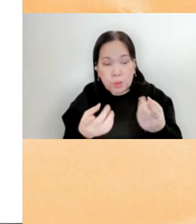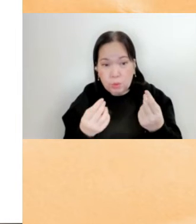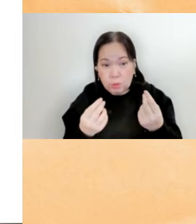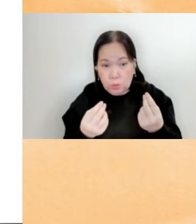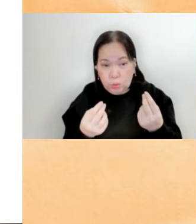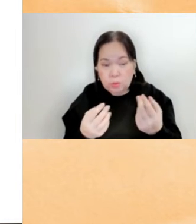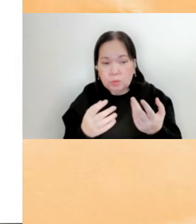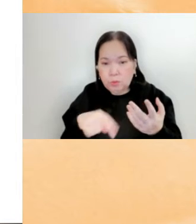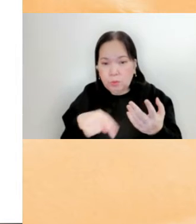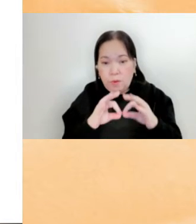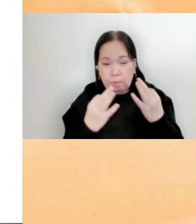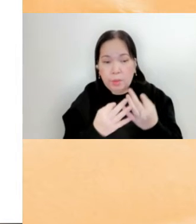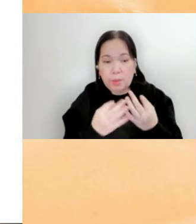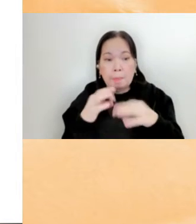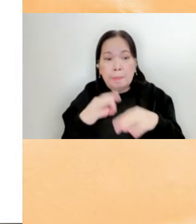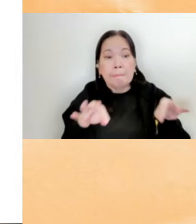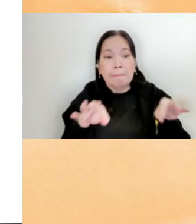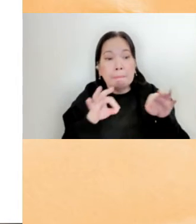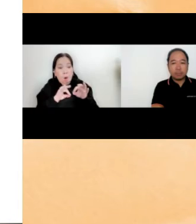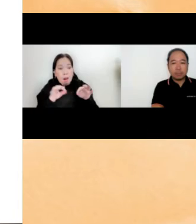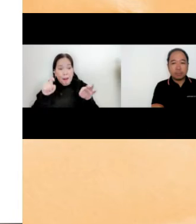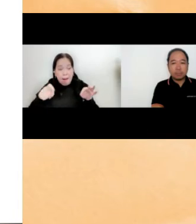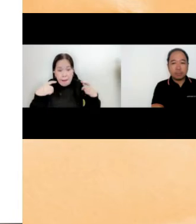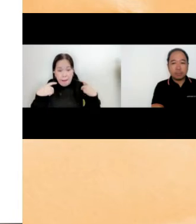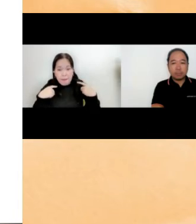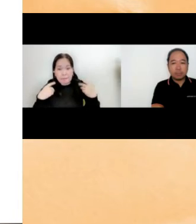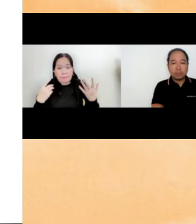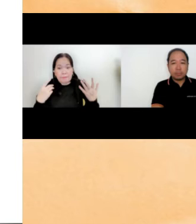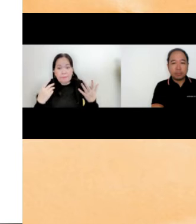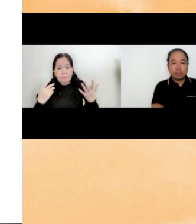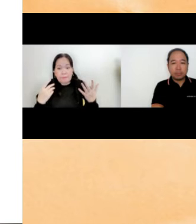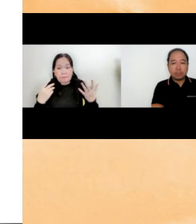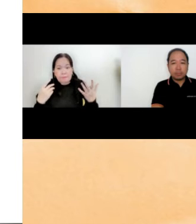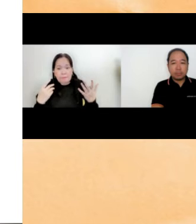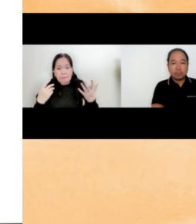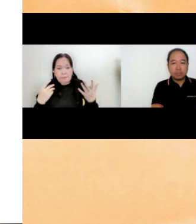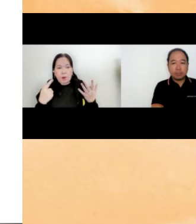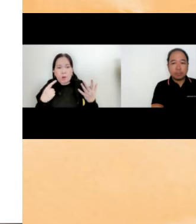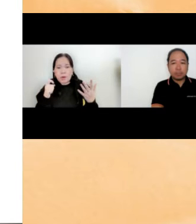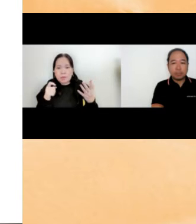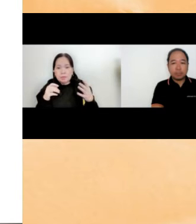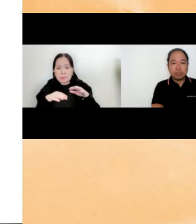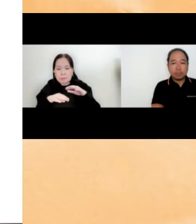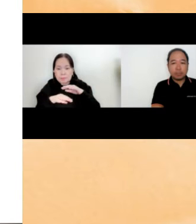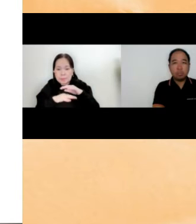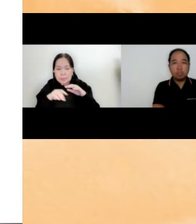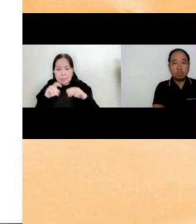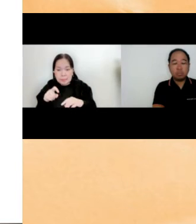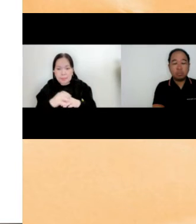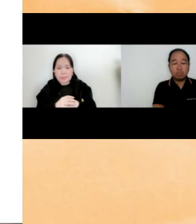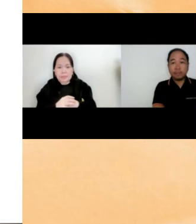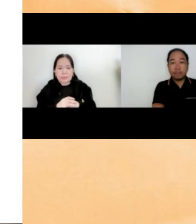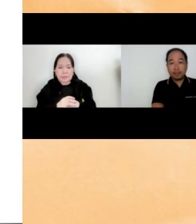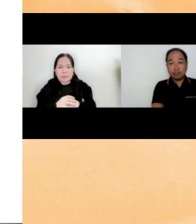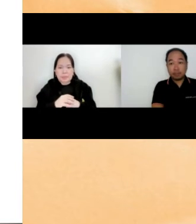is that we provide the child the basic needs, which are the need for